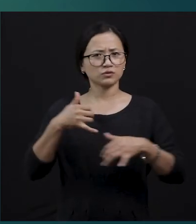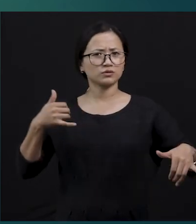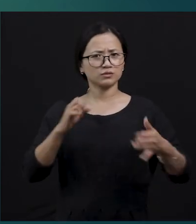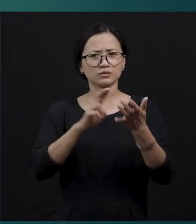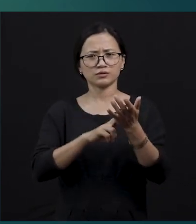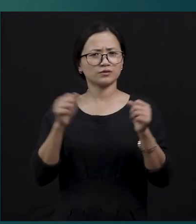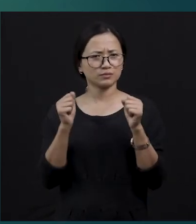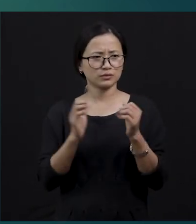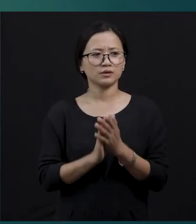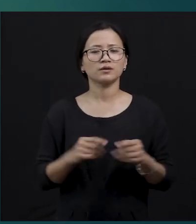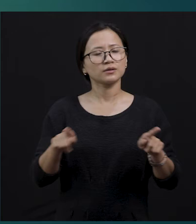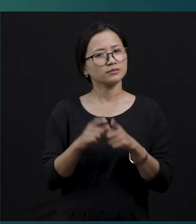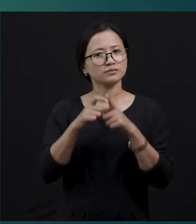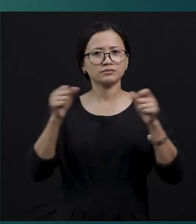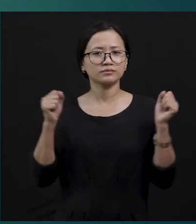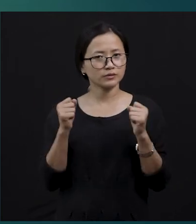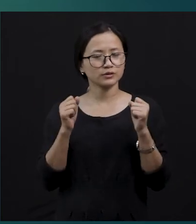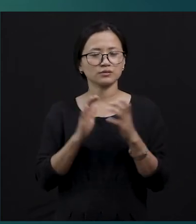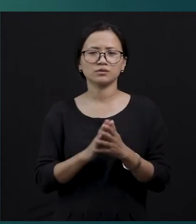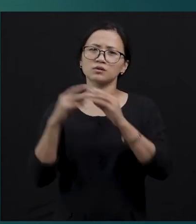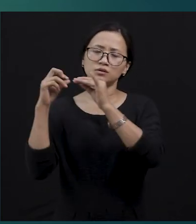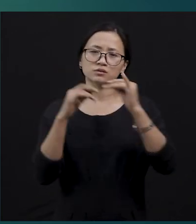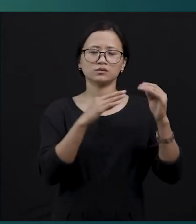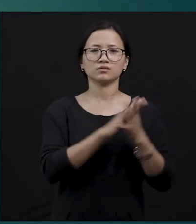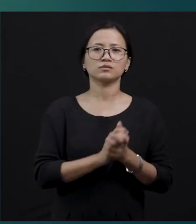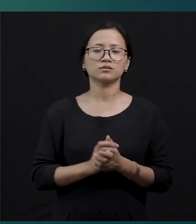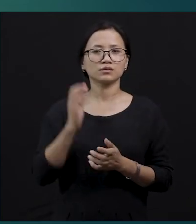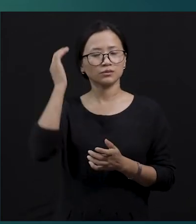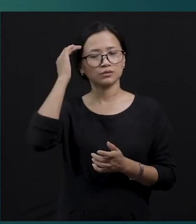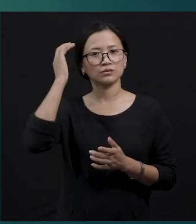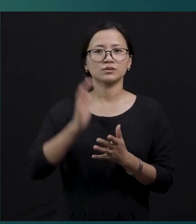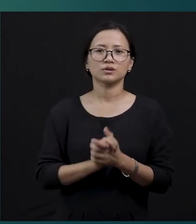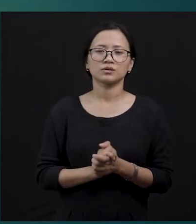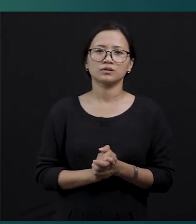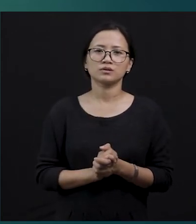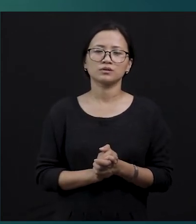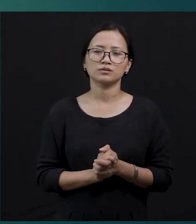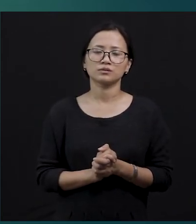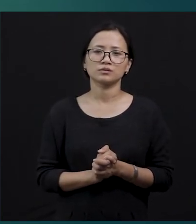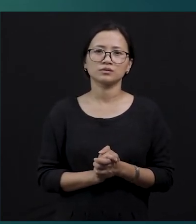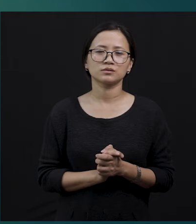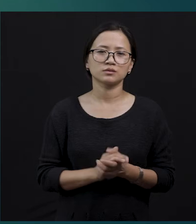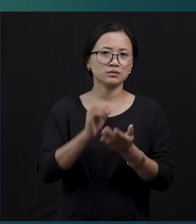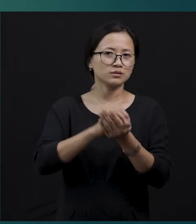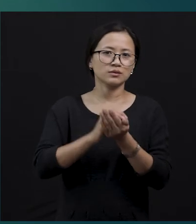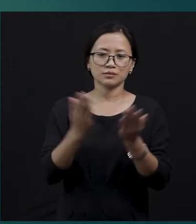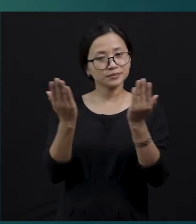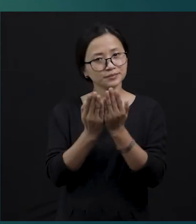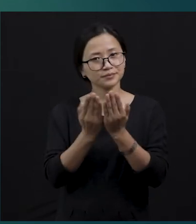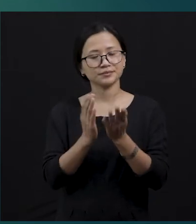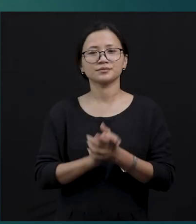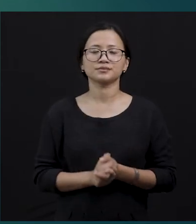have December. So all these spellings, you have to know it nicely. You have to keep reading